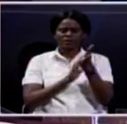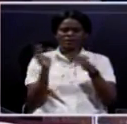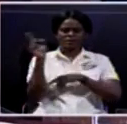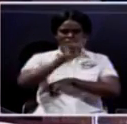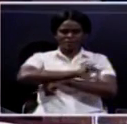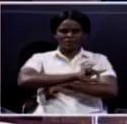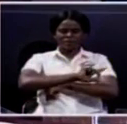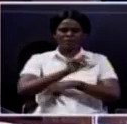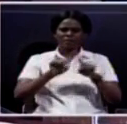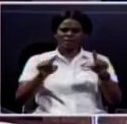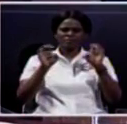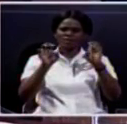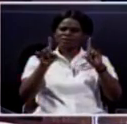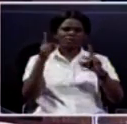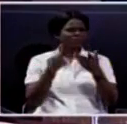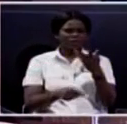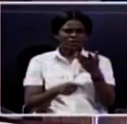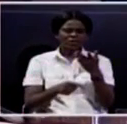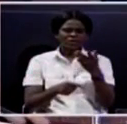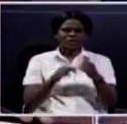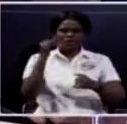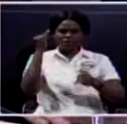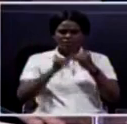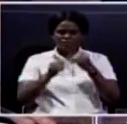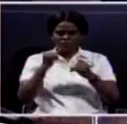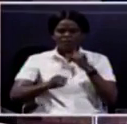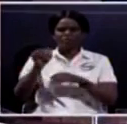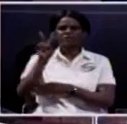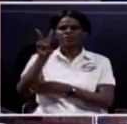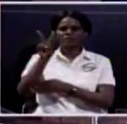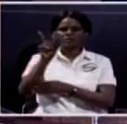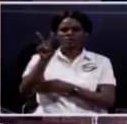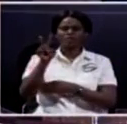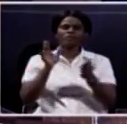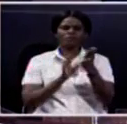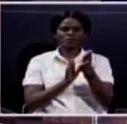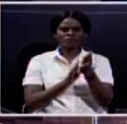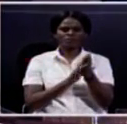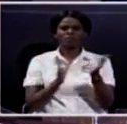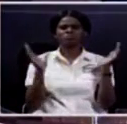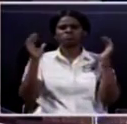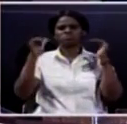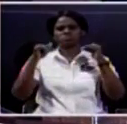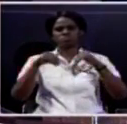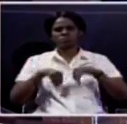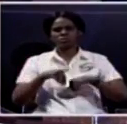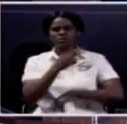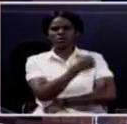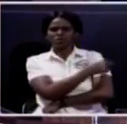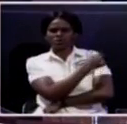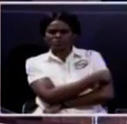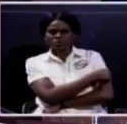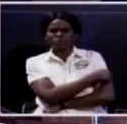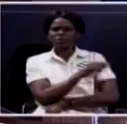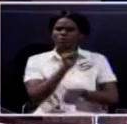what type of education are we talking about? Towards the end of UNIP, you will know that schools were dilapidated, hospitals were falling